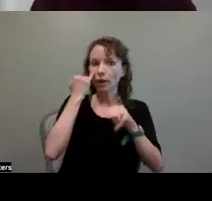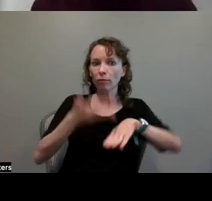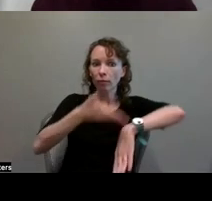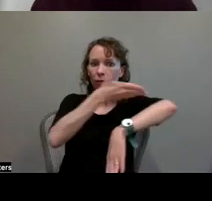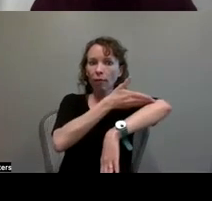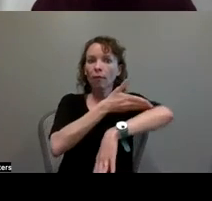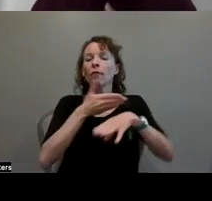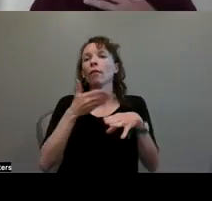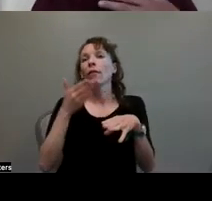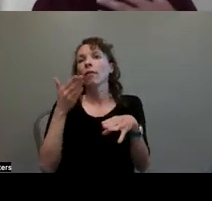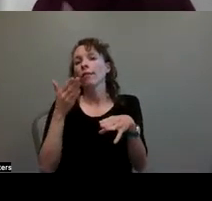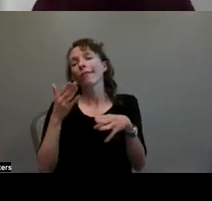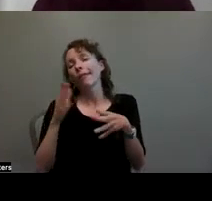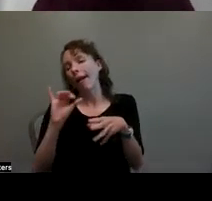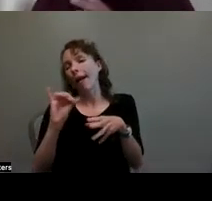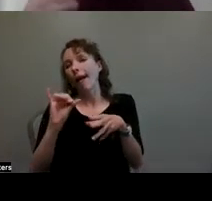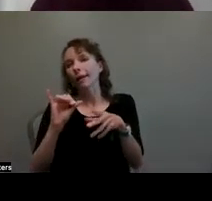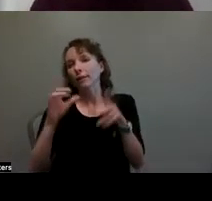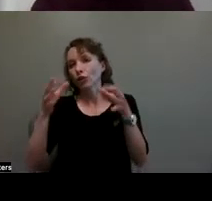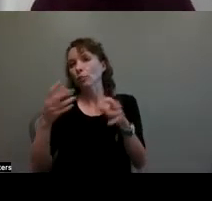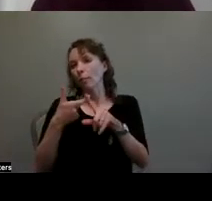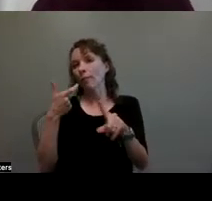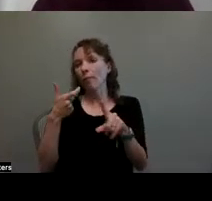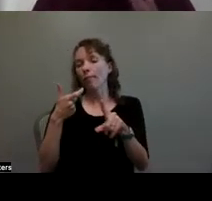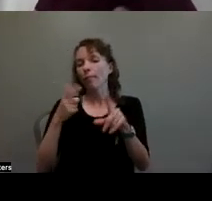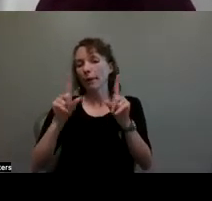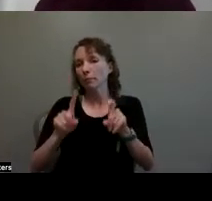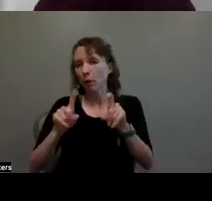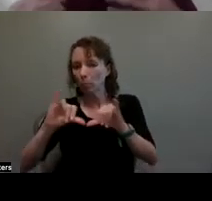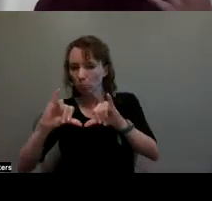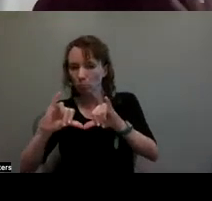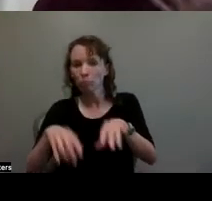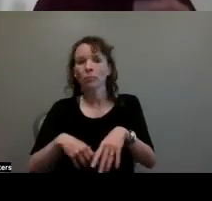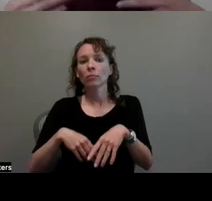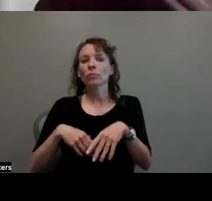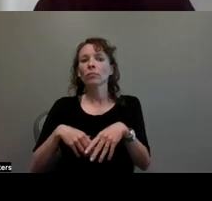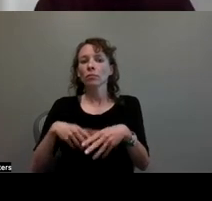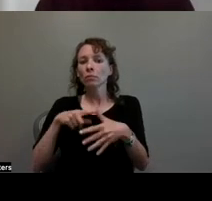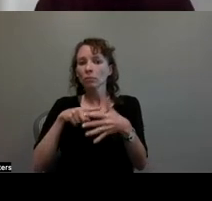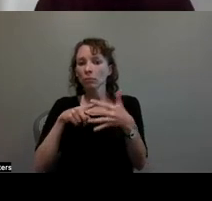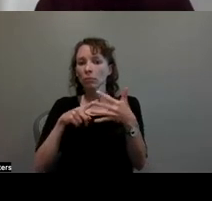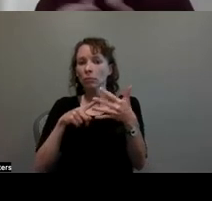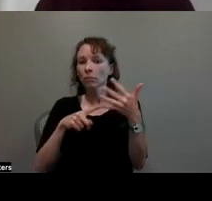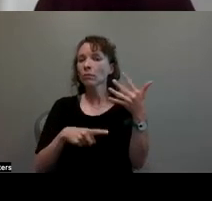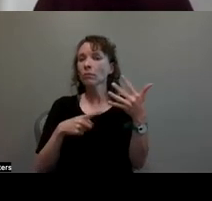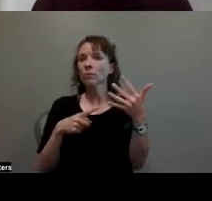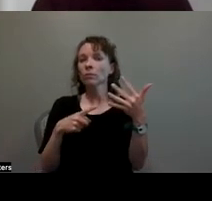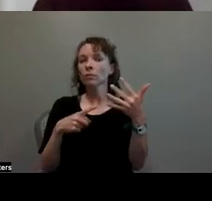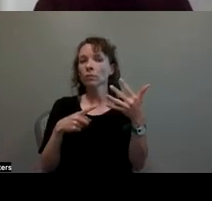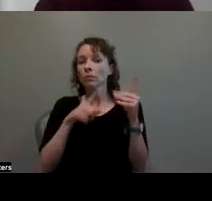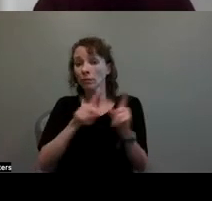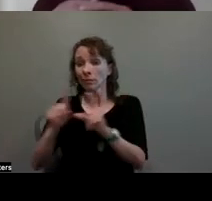that experimental measurement. And in doing so, you conduct an evolutionary process in